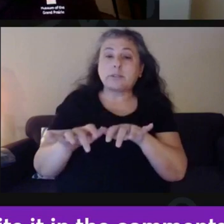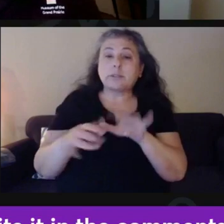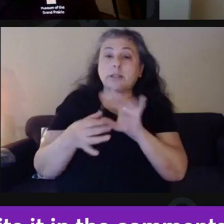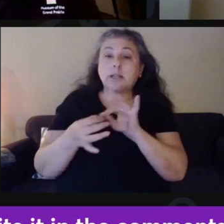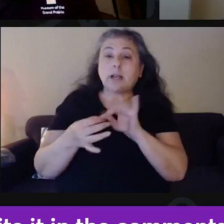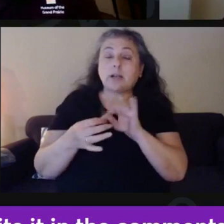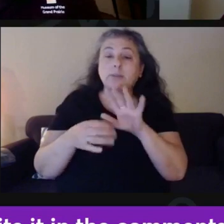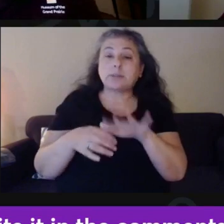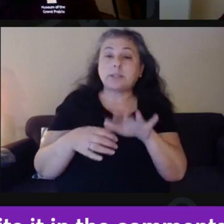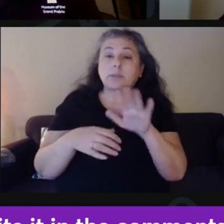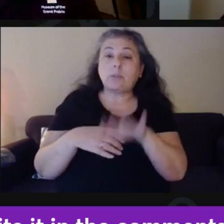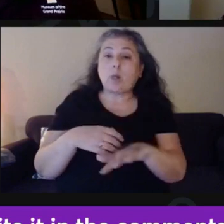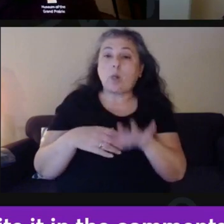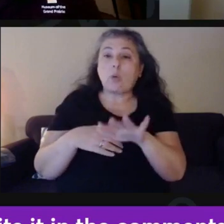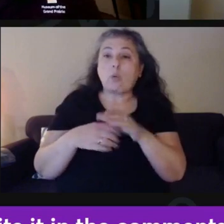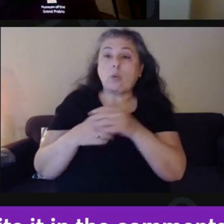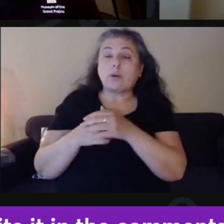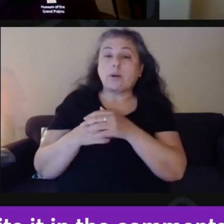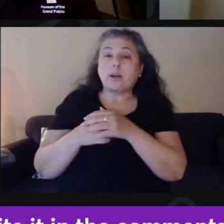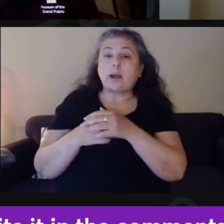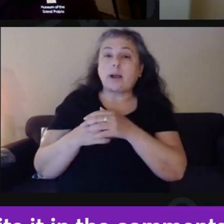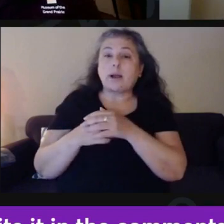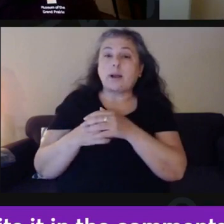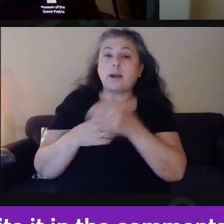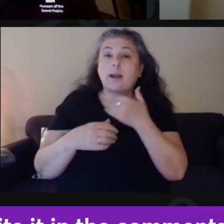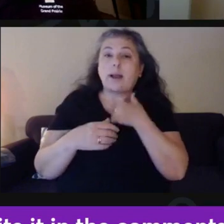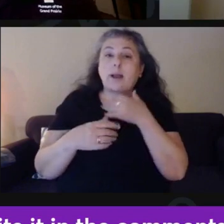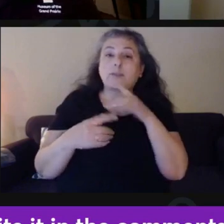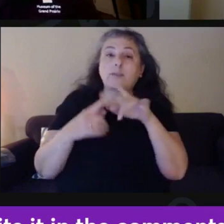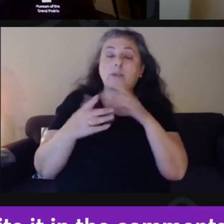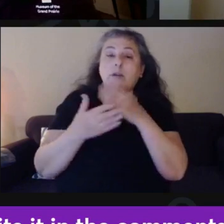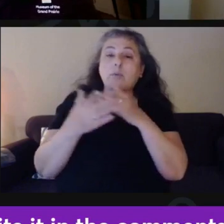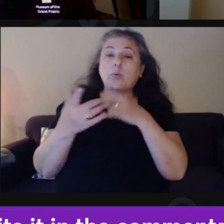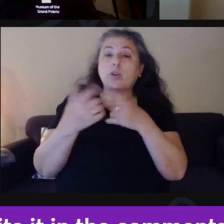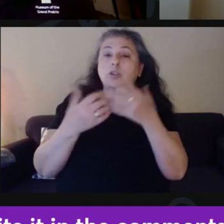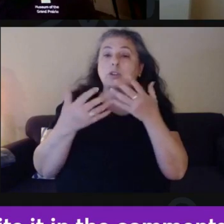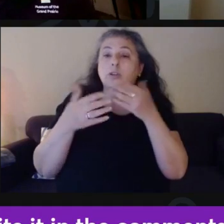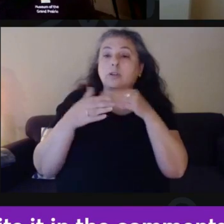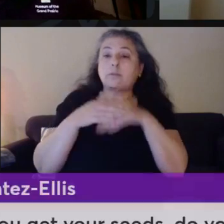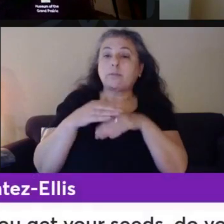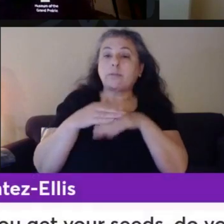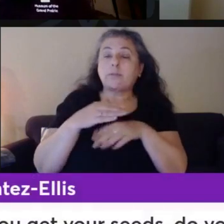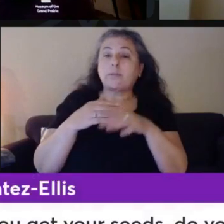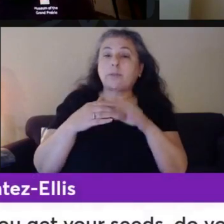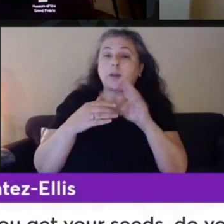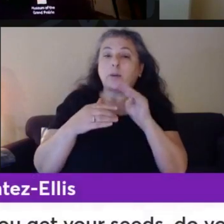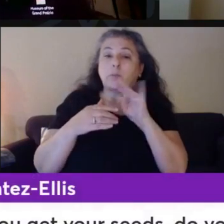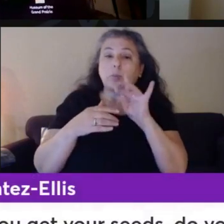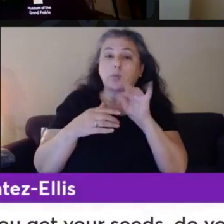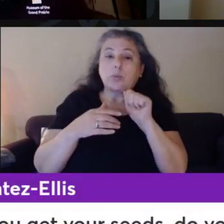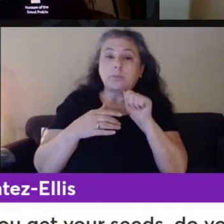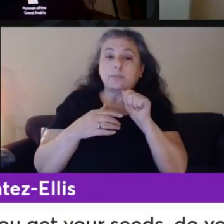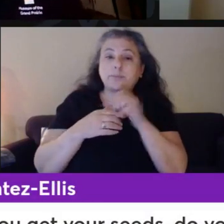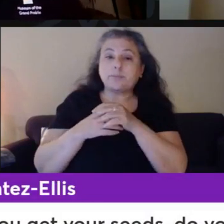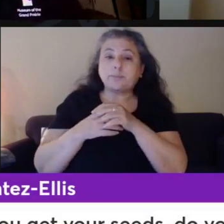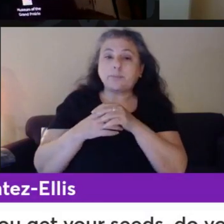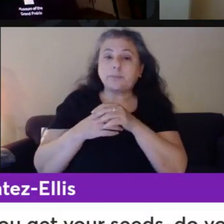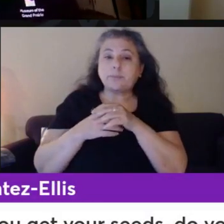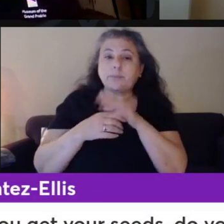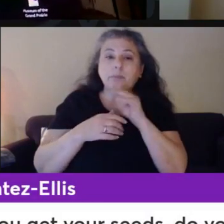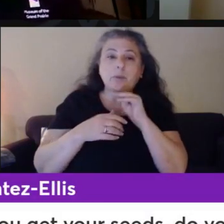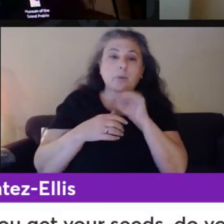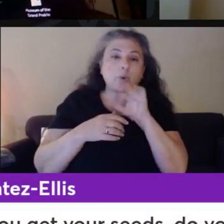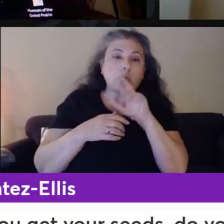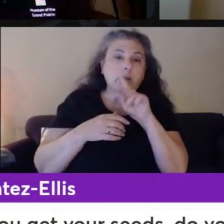section down below. I have some questions coming in already. Marina, I know Marina. We know